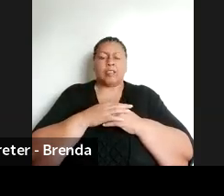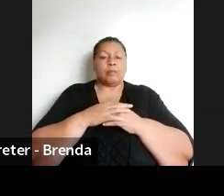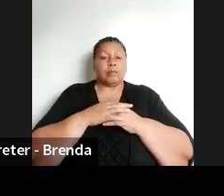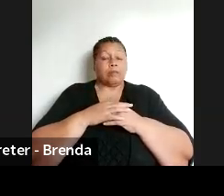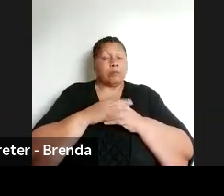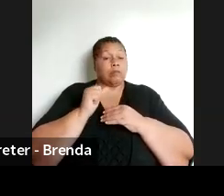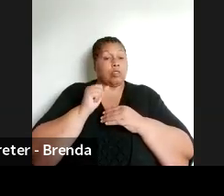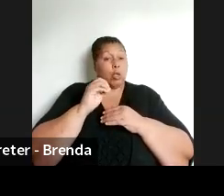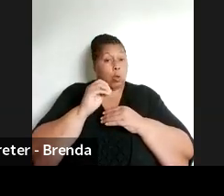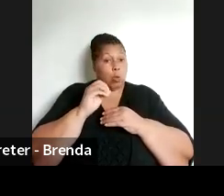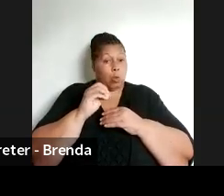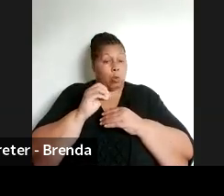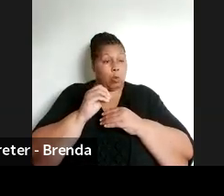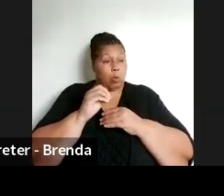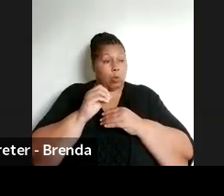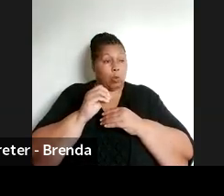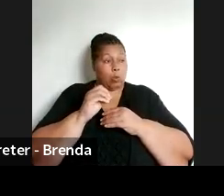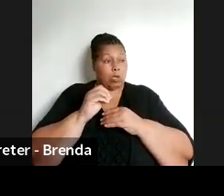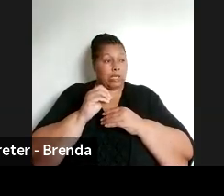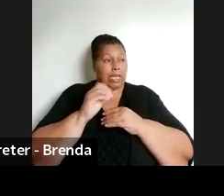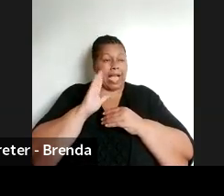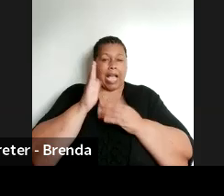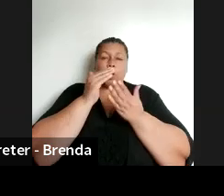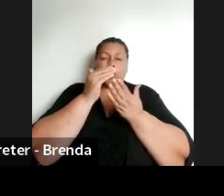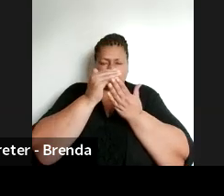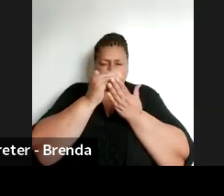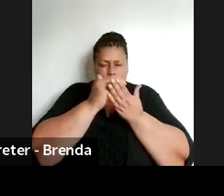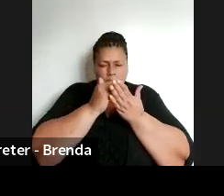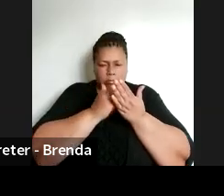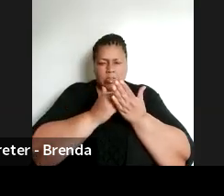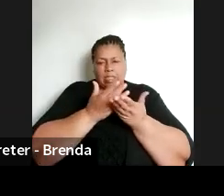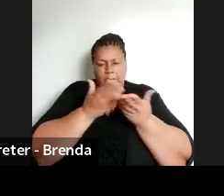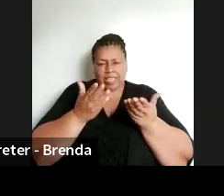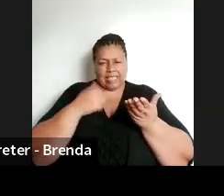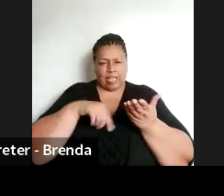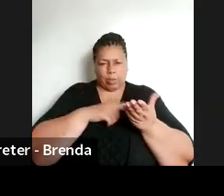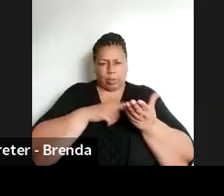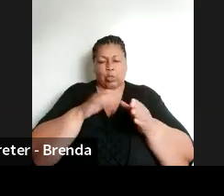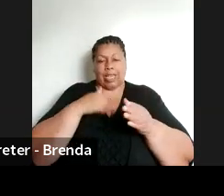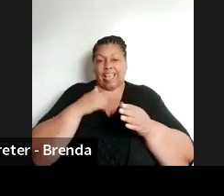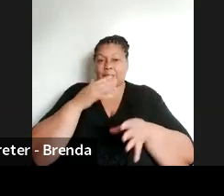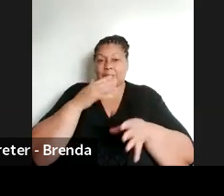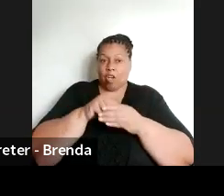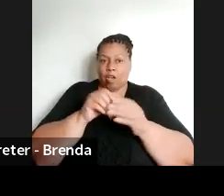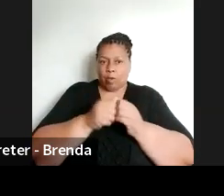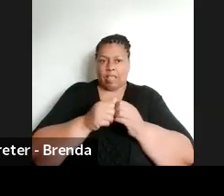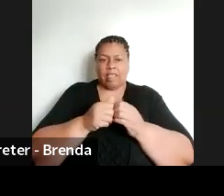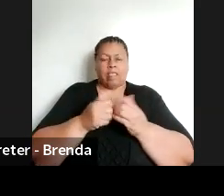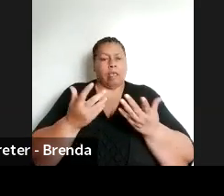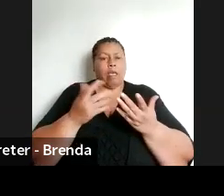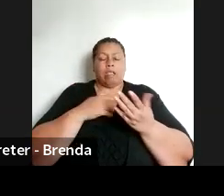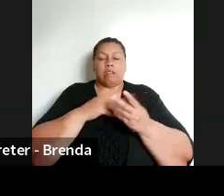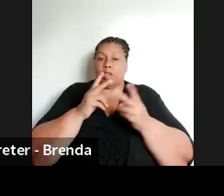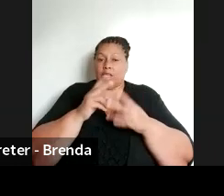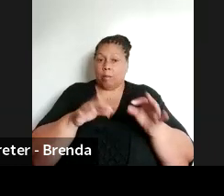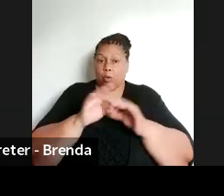So I'm going to list some stuff that we do that I've been involved in because I think it's really important. And I think a lot of schools may not have implemented